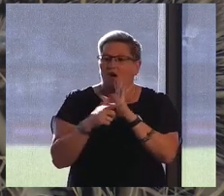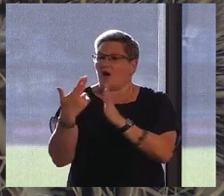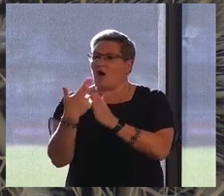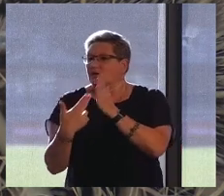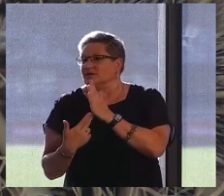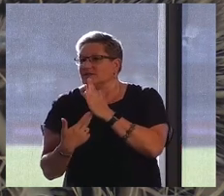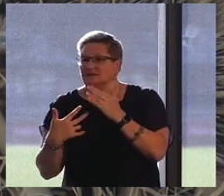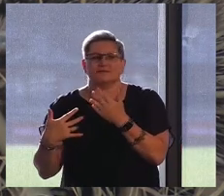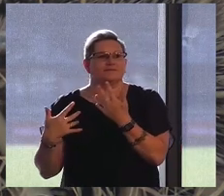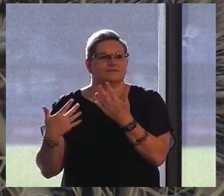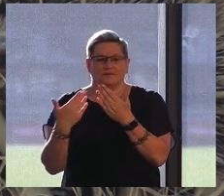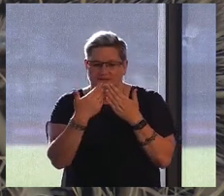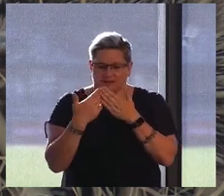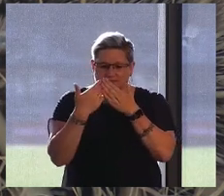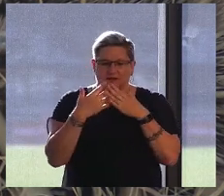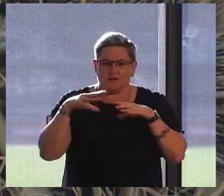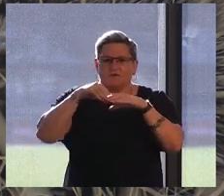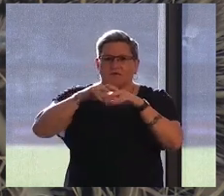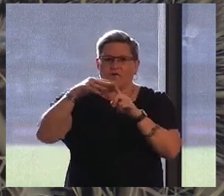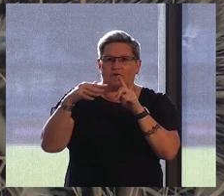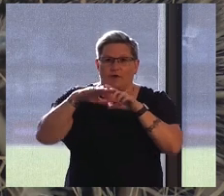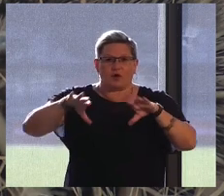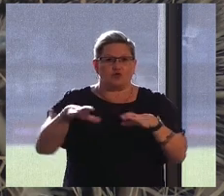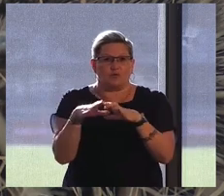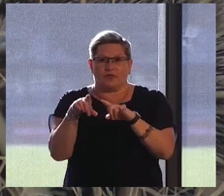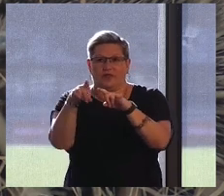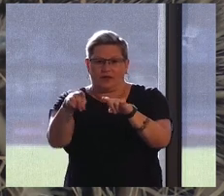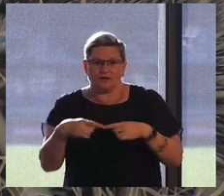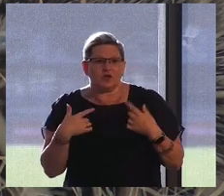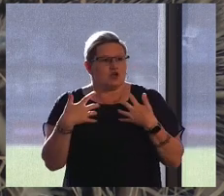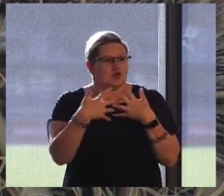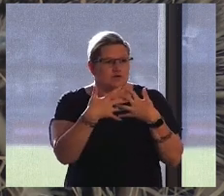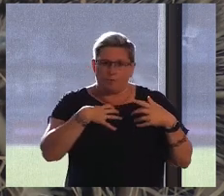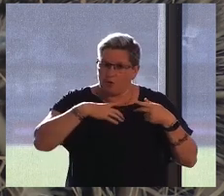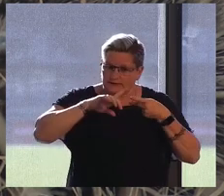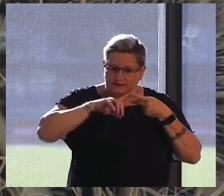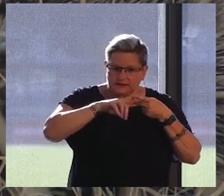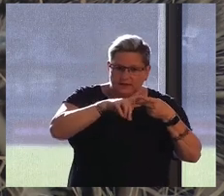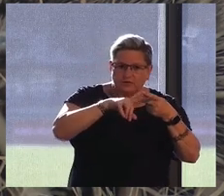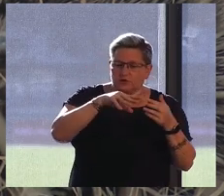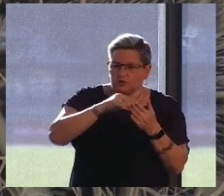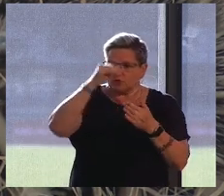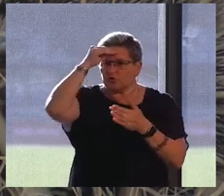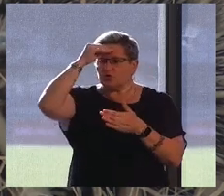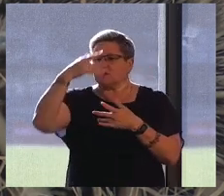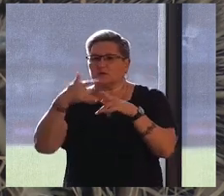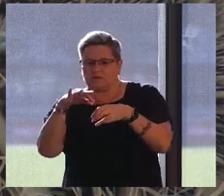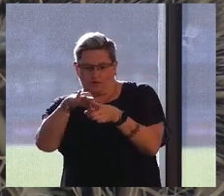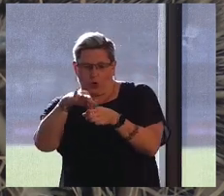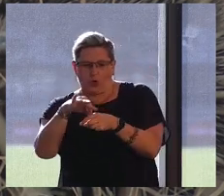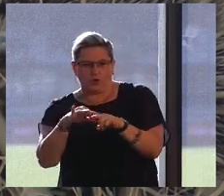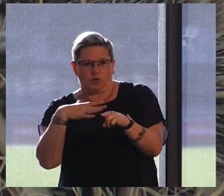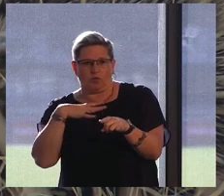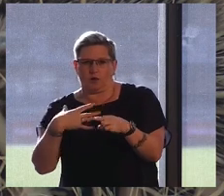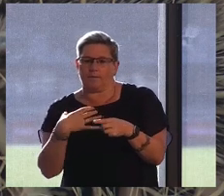to start where we are. We made our university more sustainable. We held a student referendum. 97% of students said they wanted more renewable